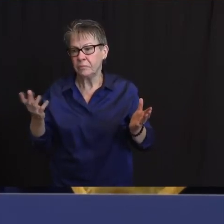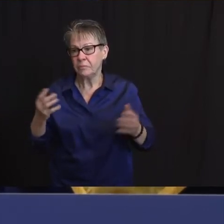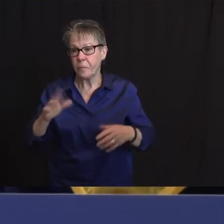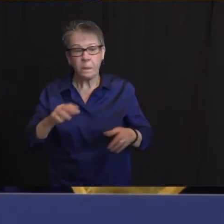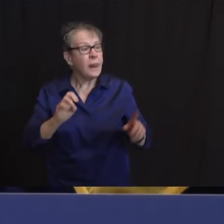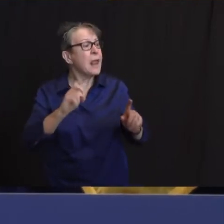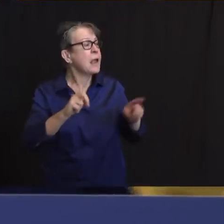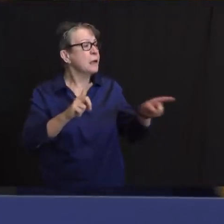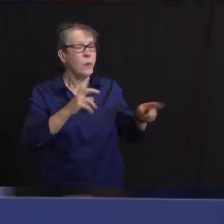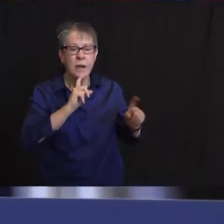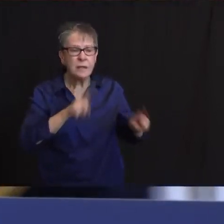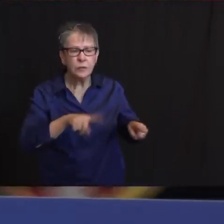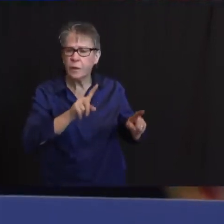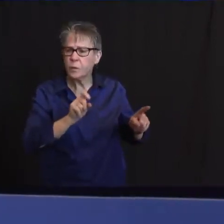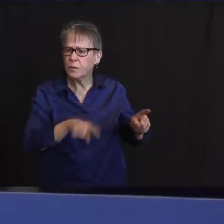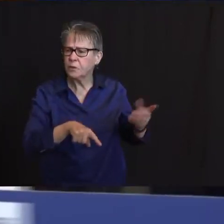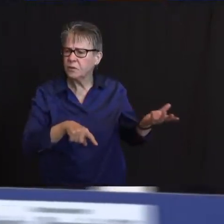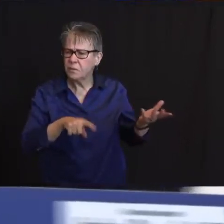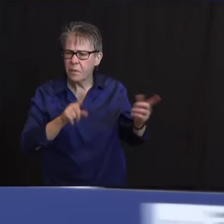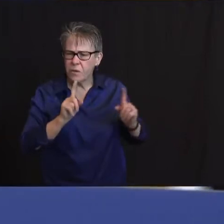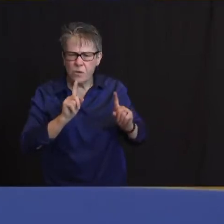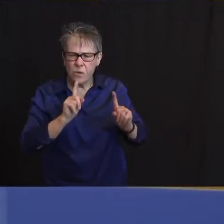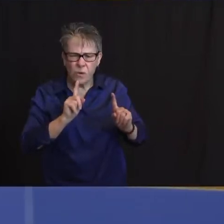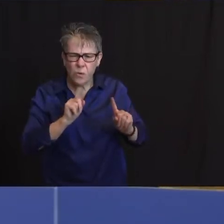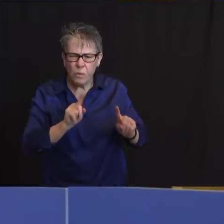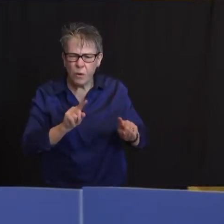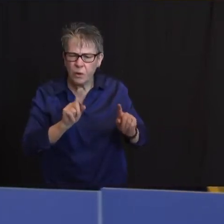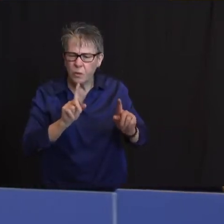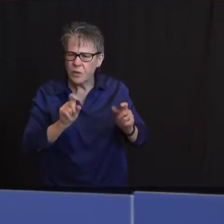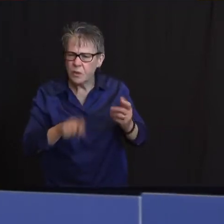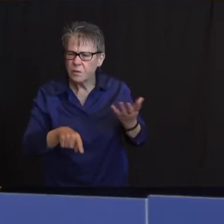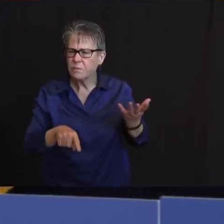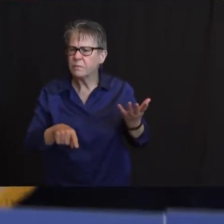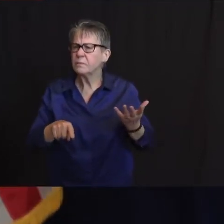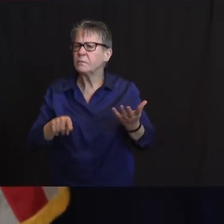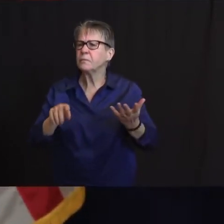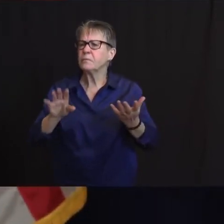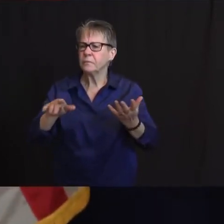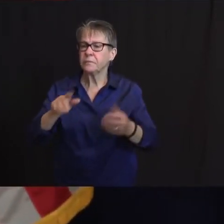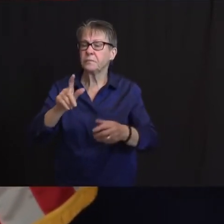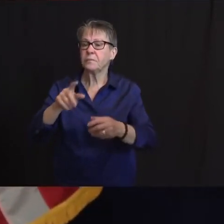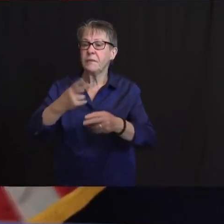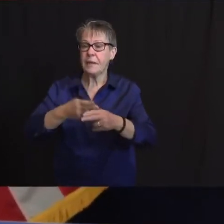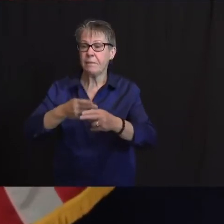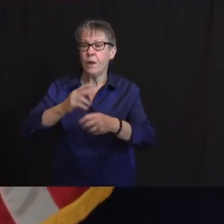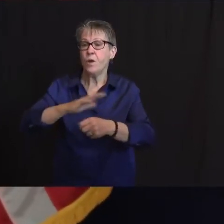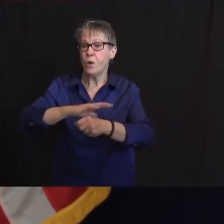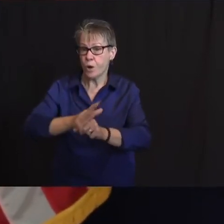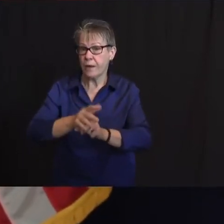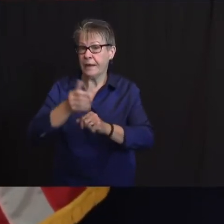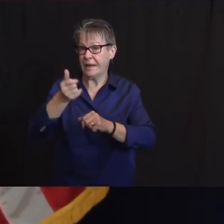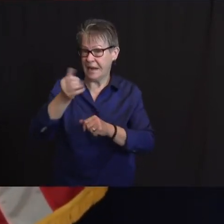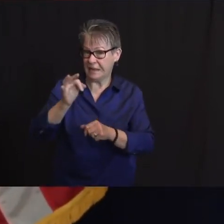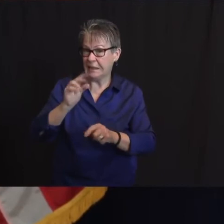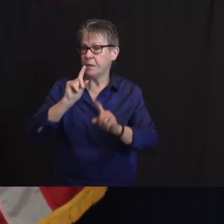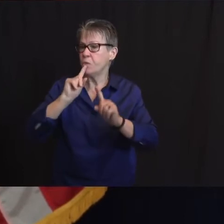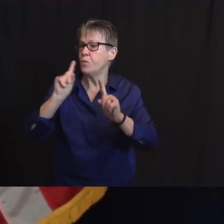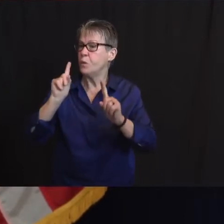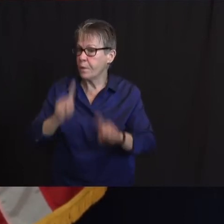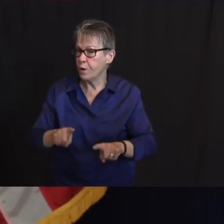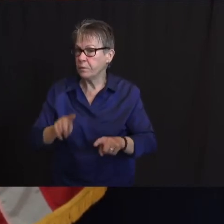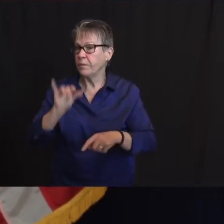down. Thank you. Thank goodness. The Cali report, or the COVID-19 activity level report, is a report that the